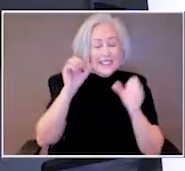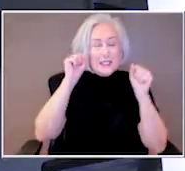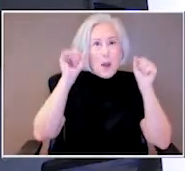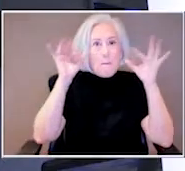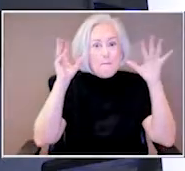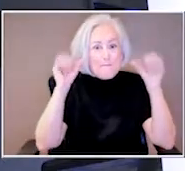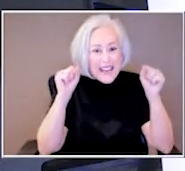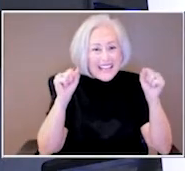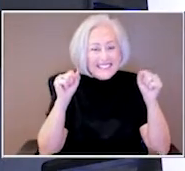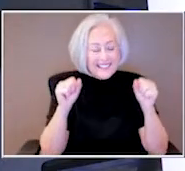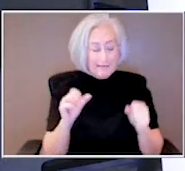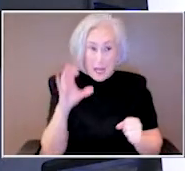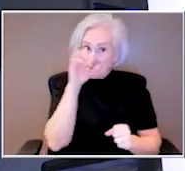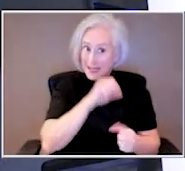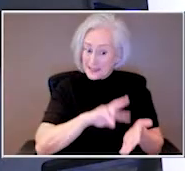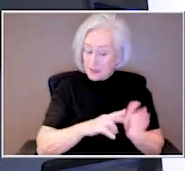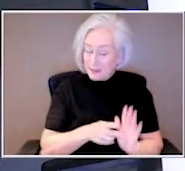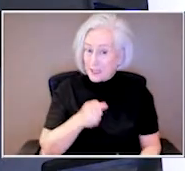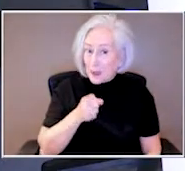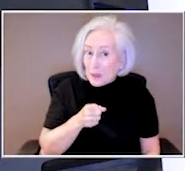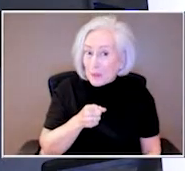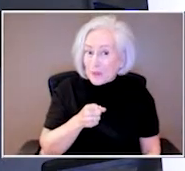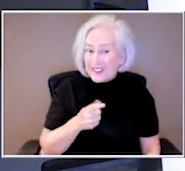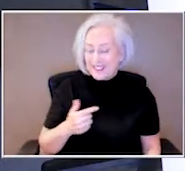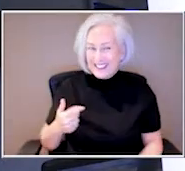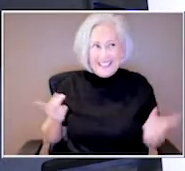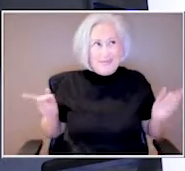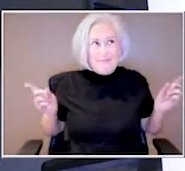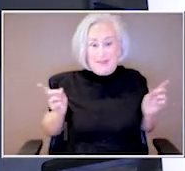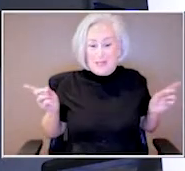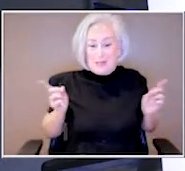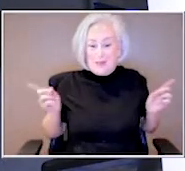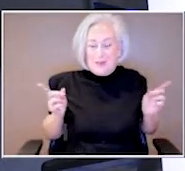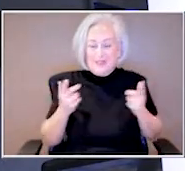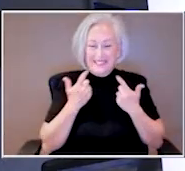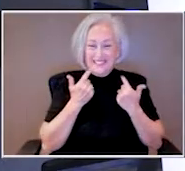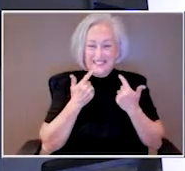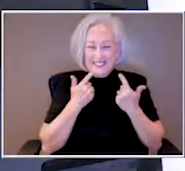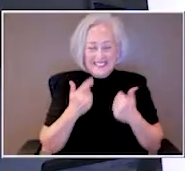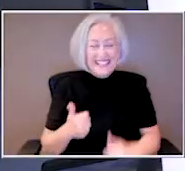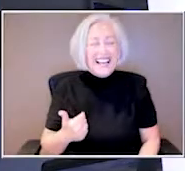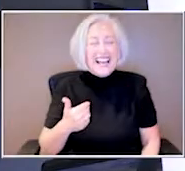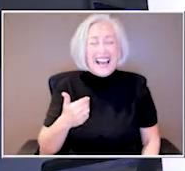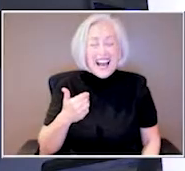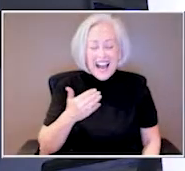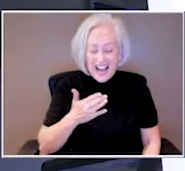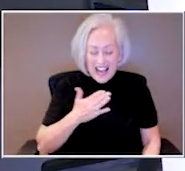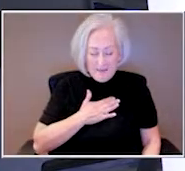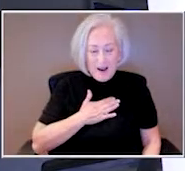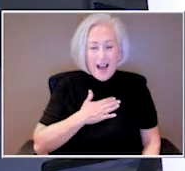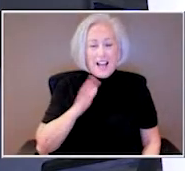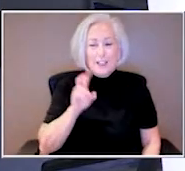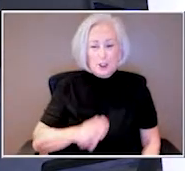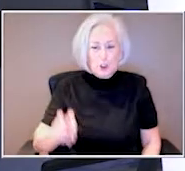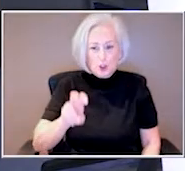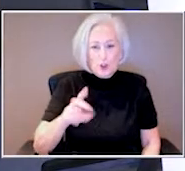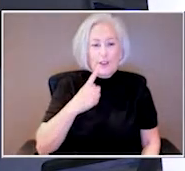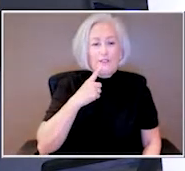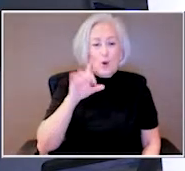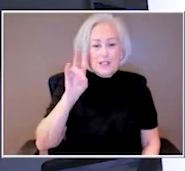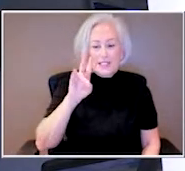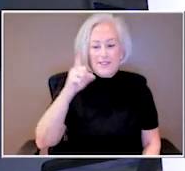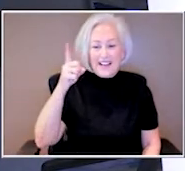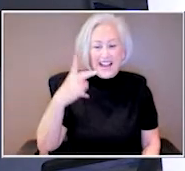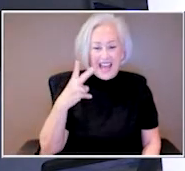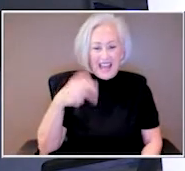about you. It's these two that are amazing. I have been on my journey, this time for 7.5 years. I was treated